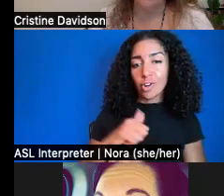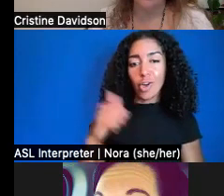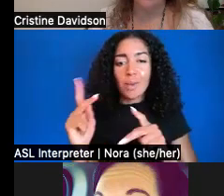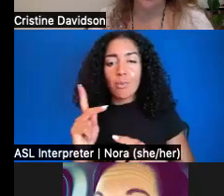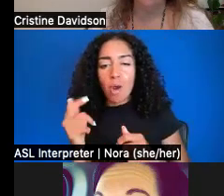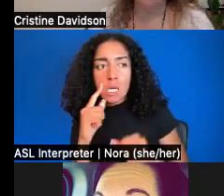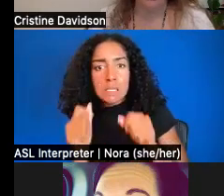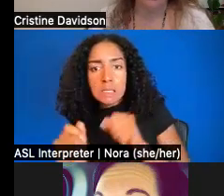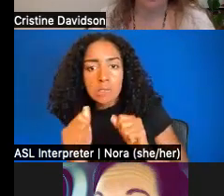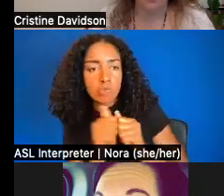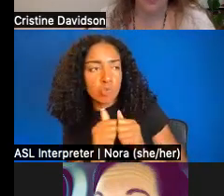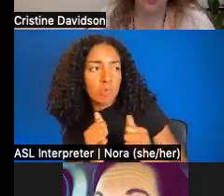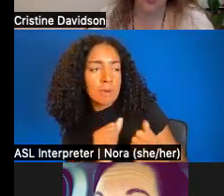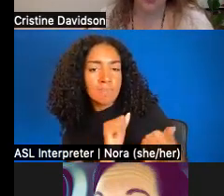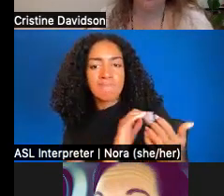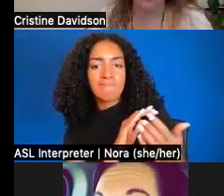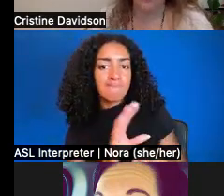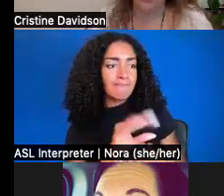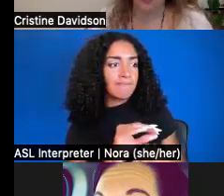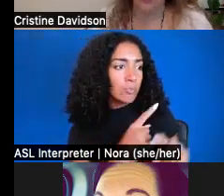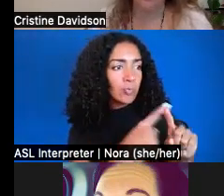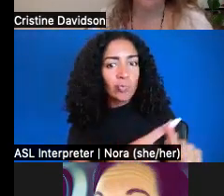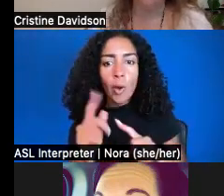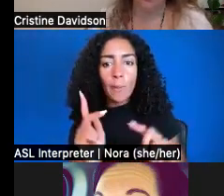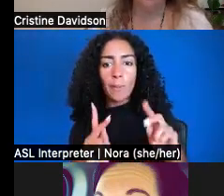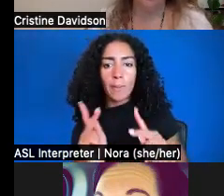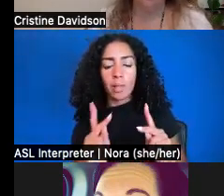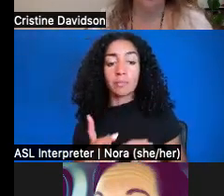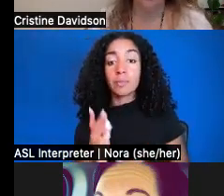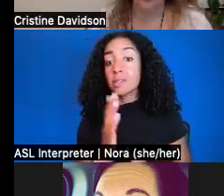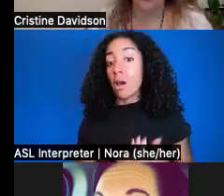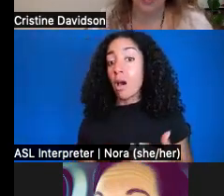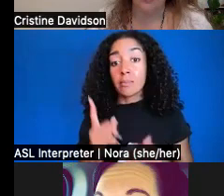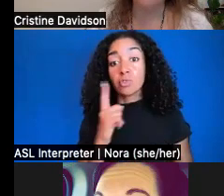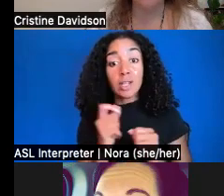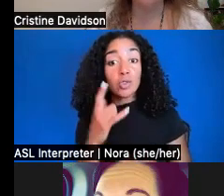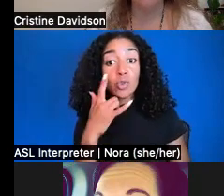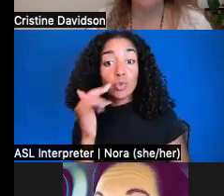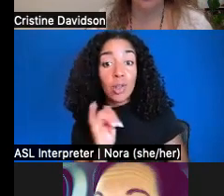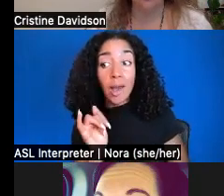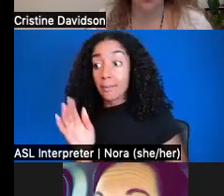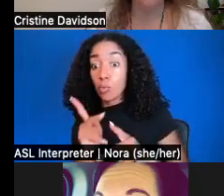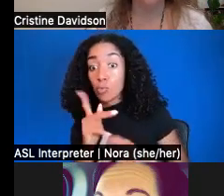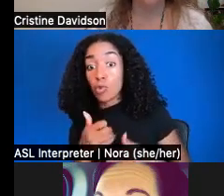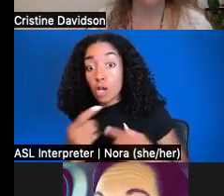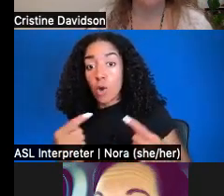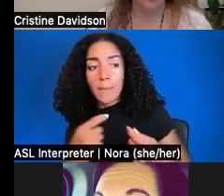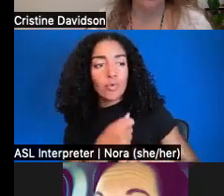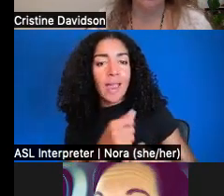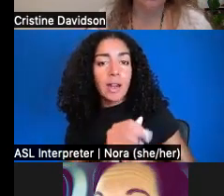those tactics can just be building that relationship, building that trust, right? Which it's lies, but it's building that